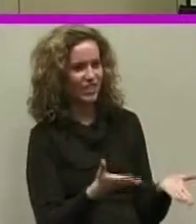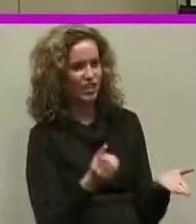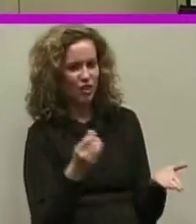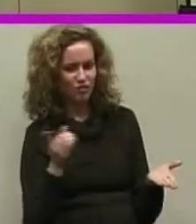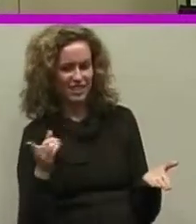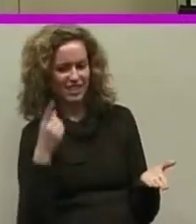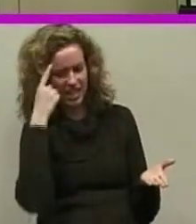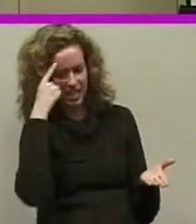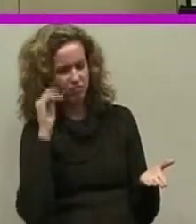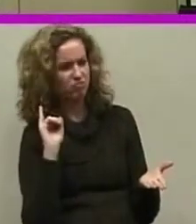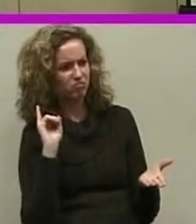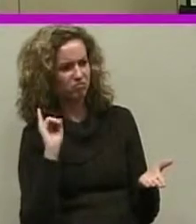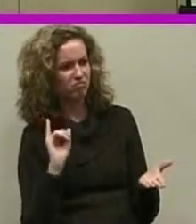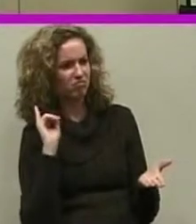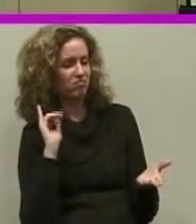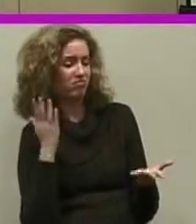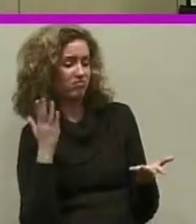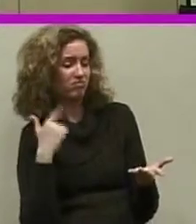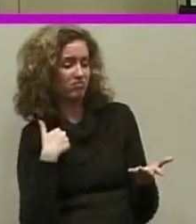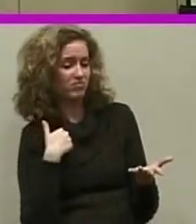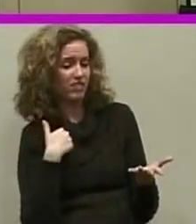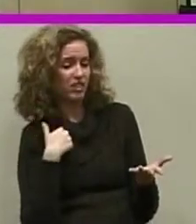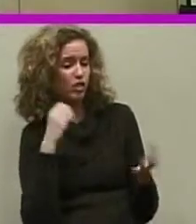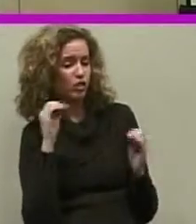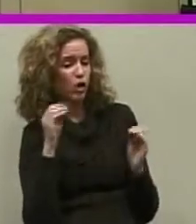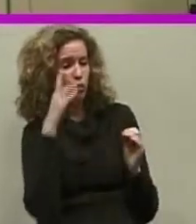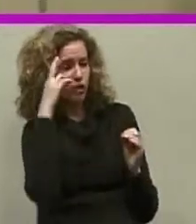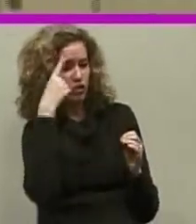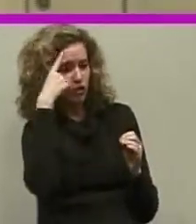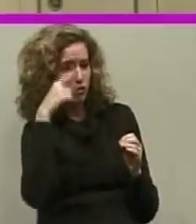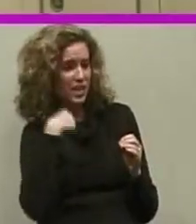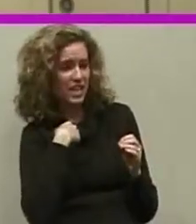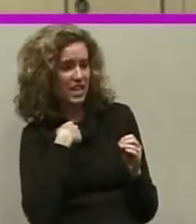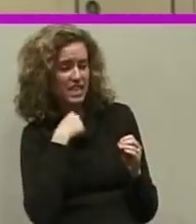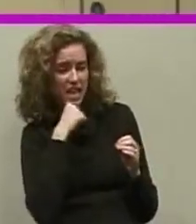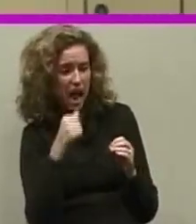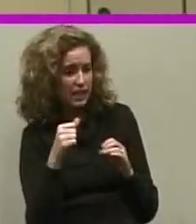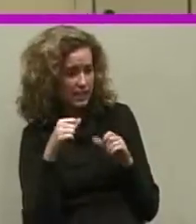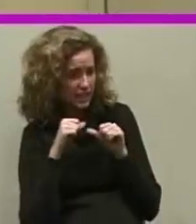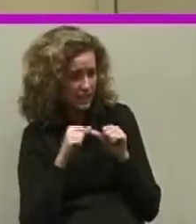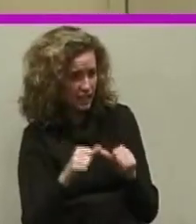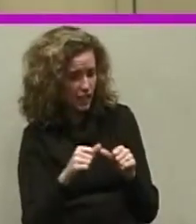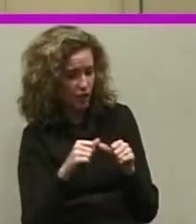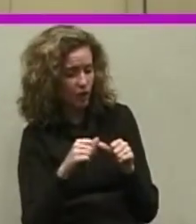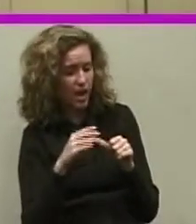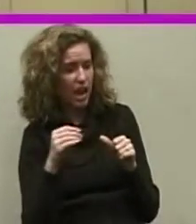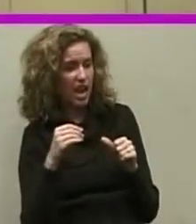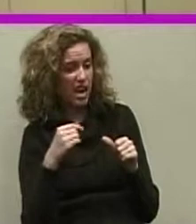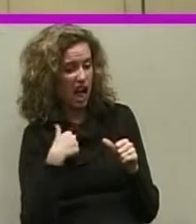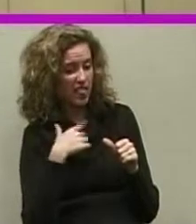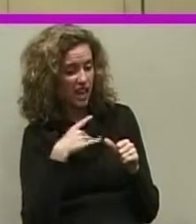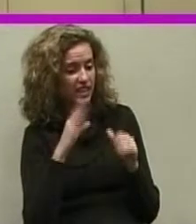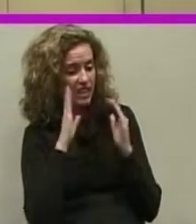me. All right. There's not much of a reason for me not to do this, and a whole bunch of reason for me to do it. Any other issues going on here?